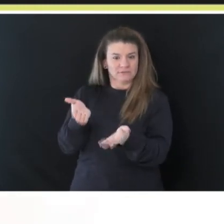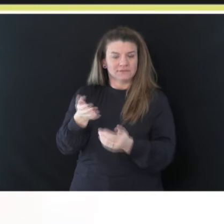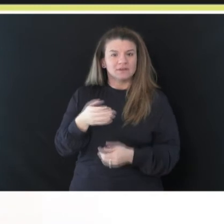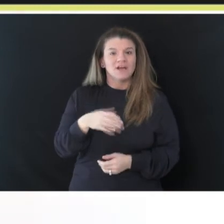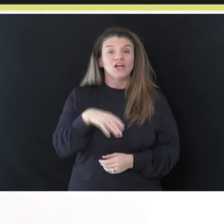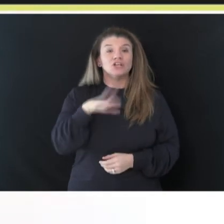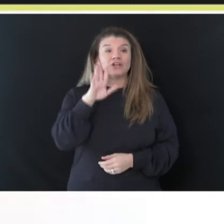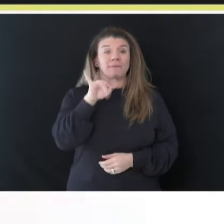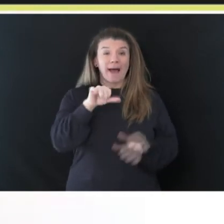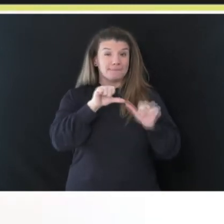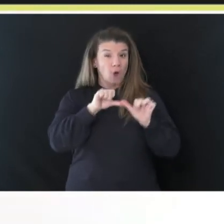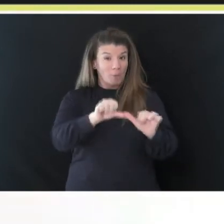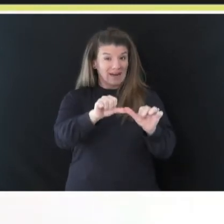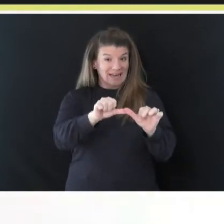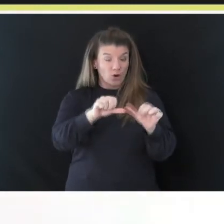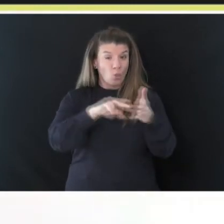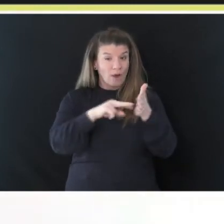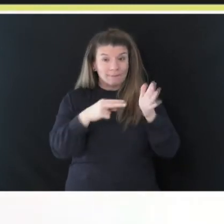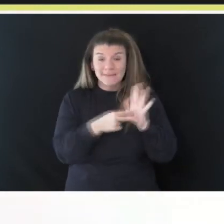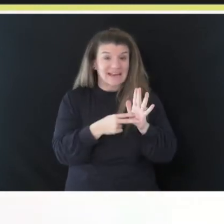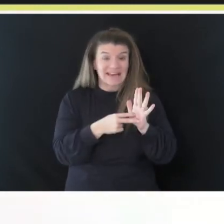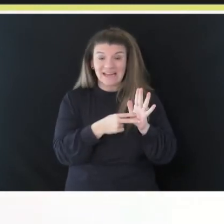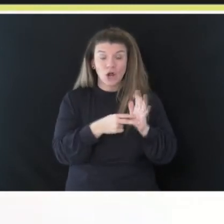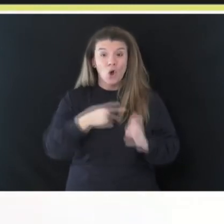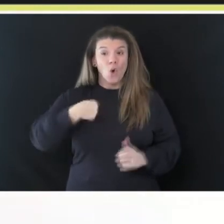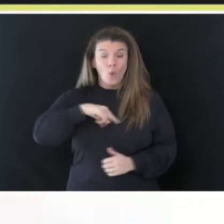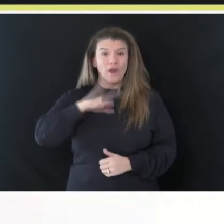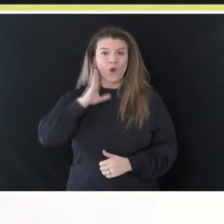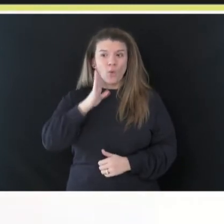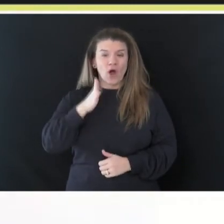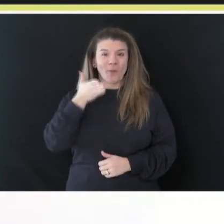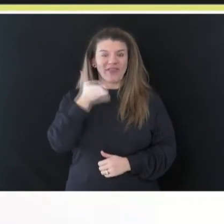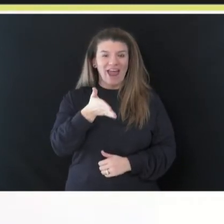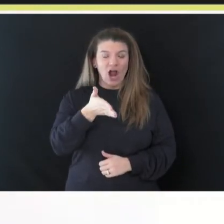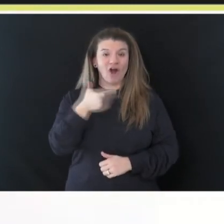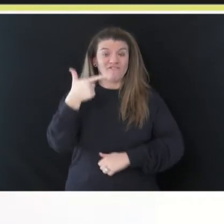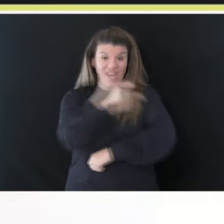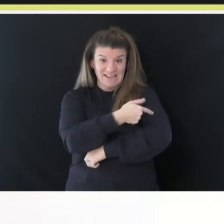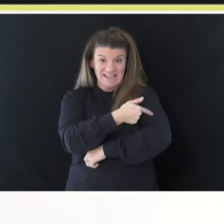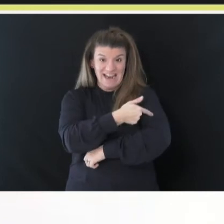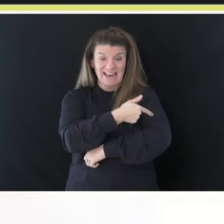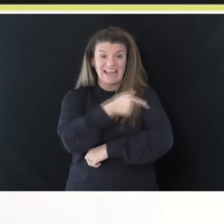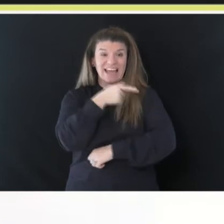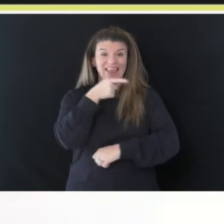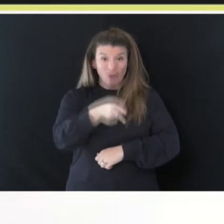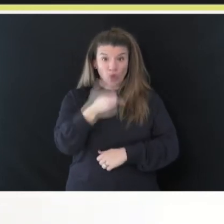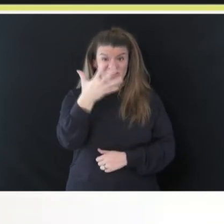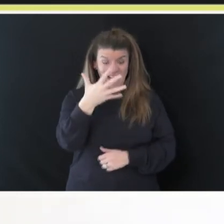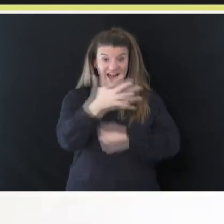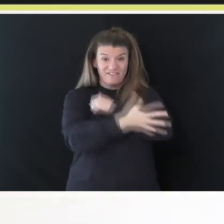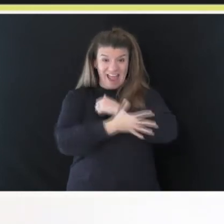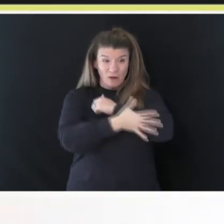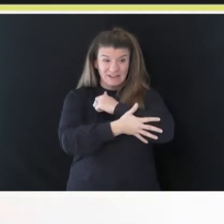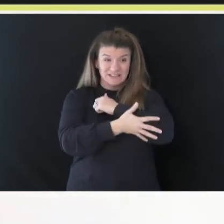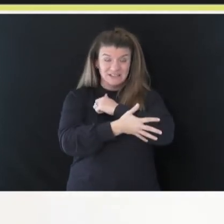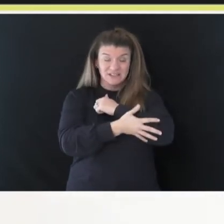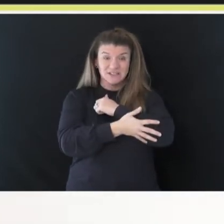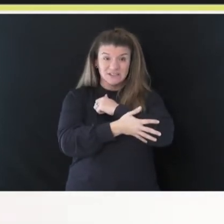by permanent, we mean that we will be testing, we will be vaccinating in those counties at